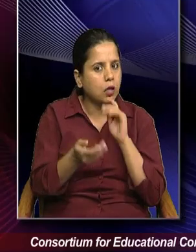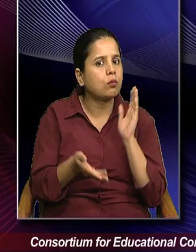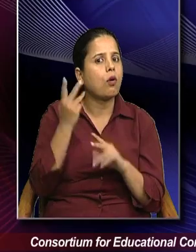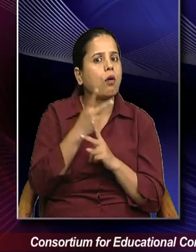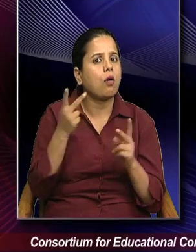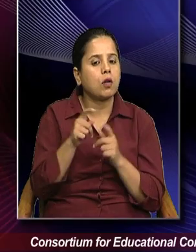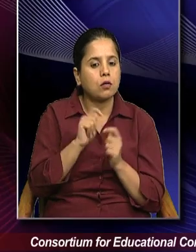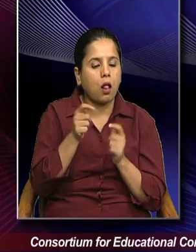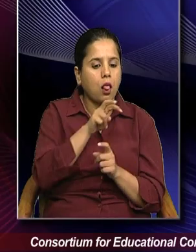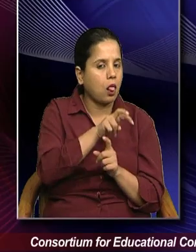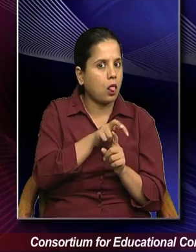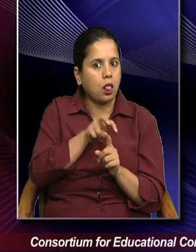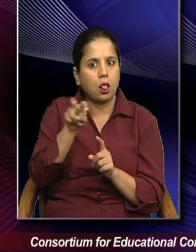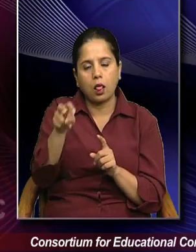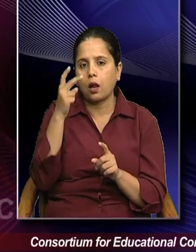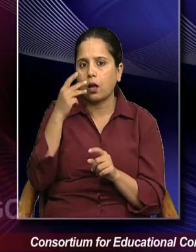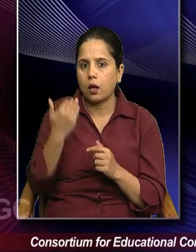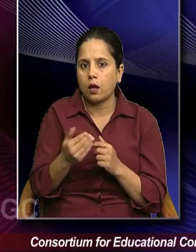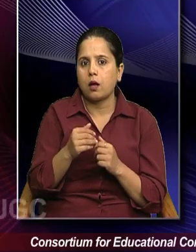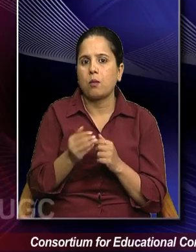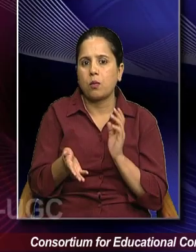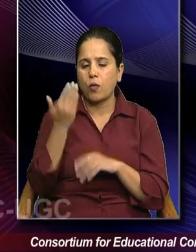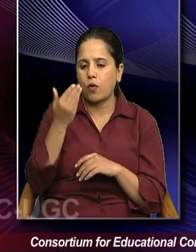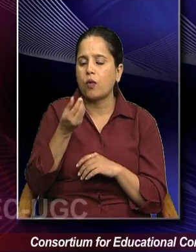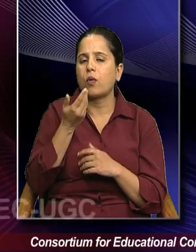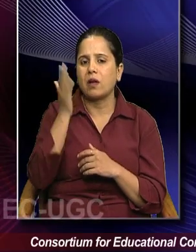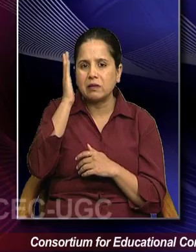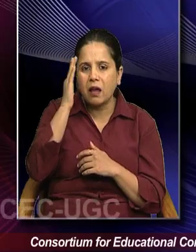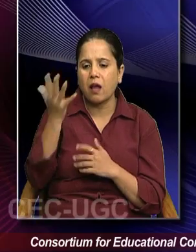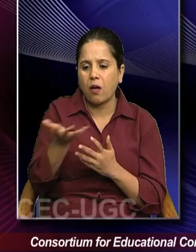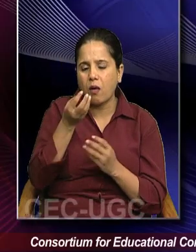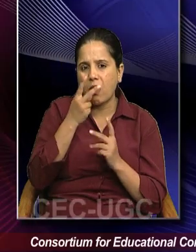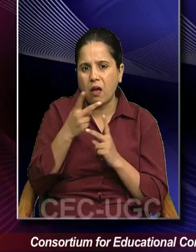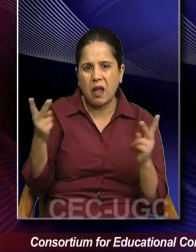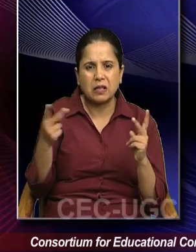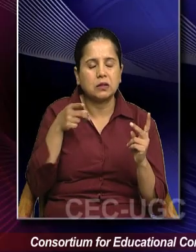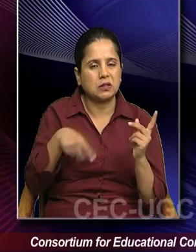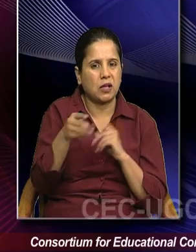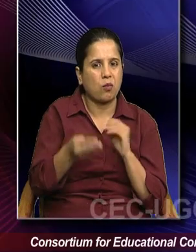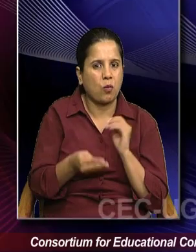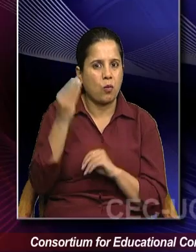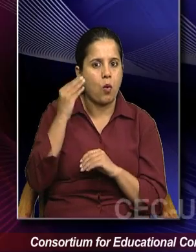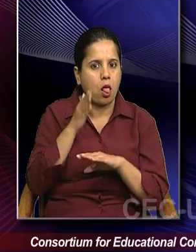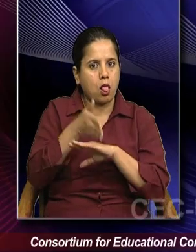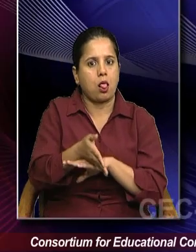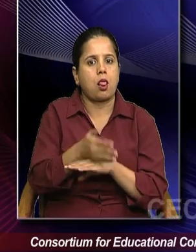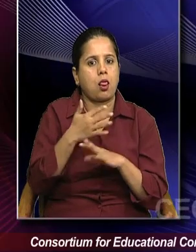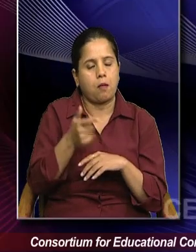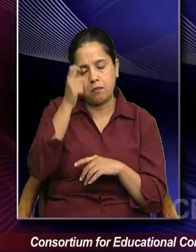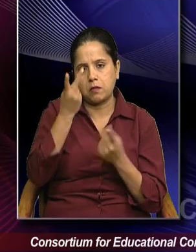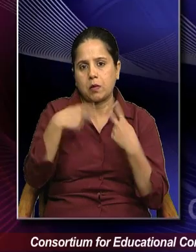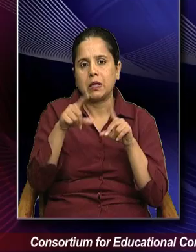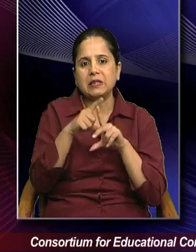This shift towards ultra processed food is fueling a silent epidemic or